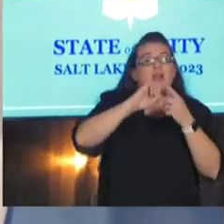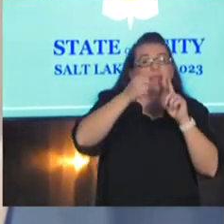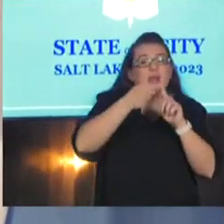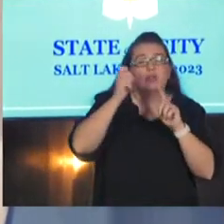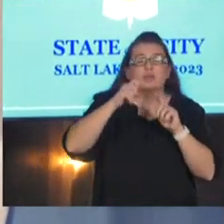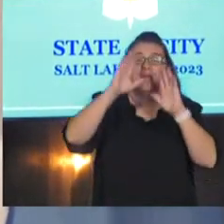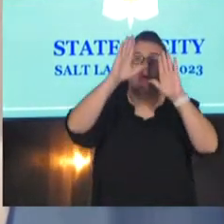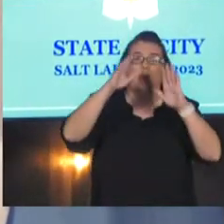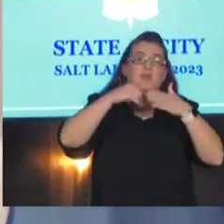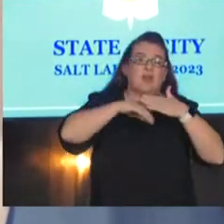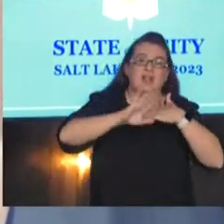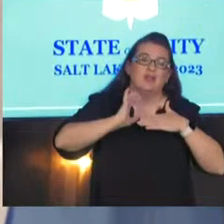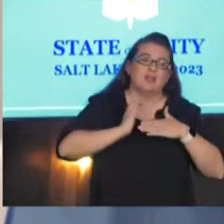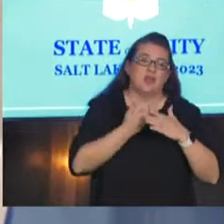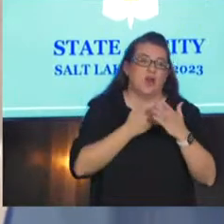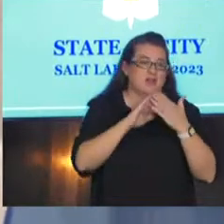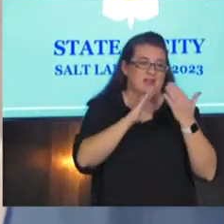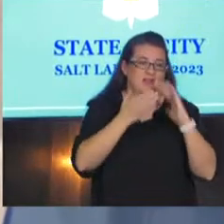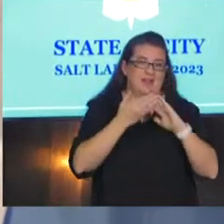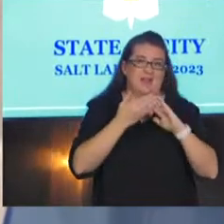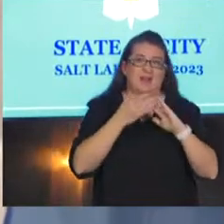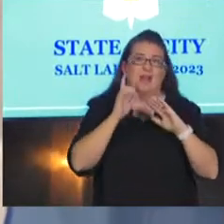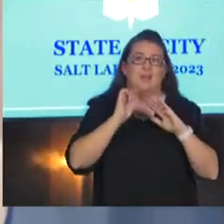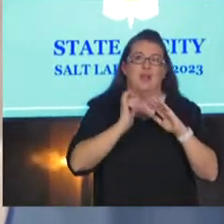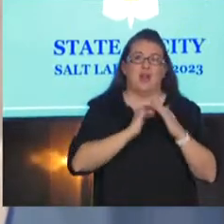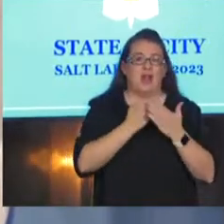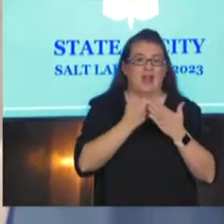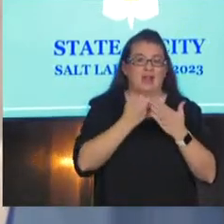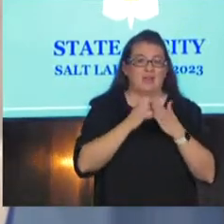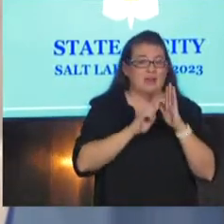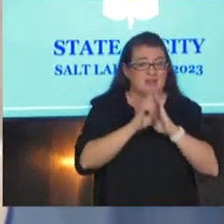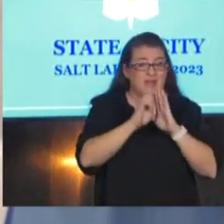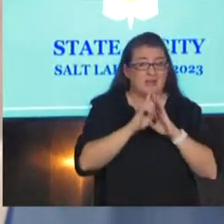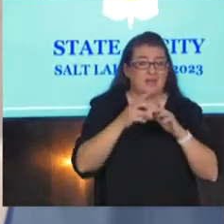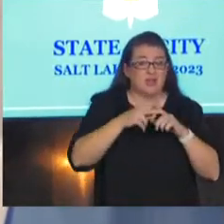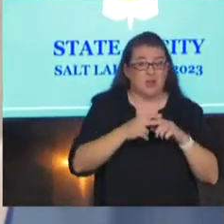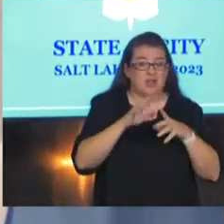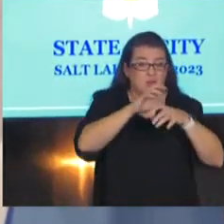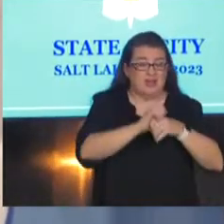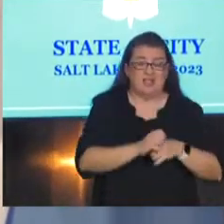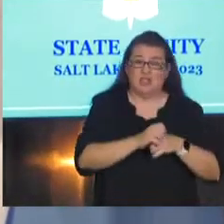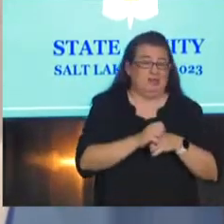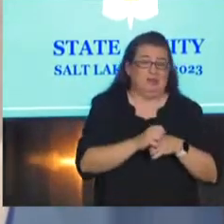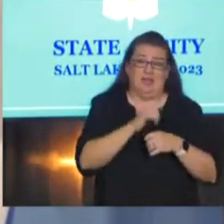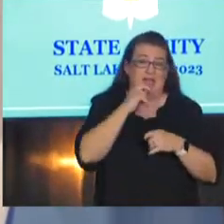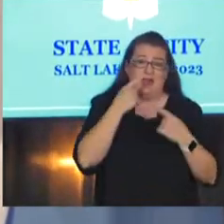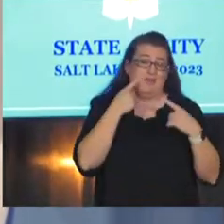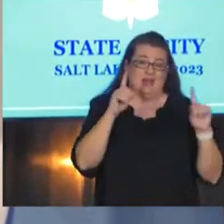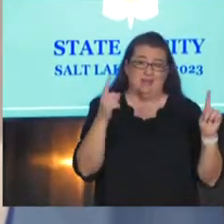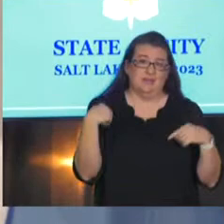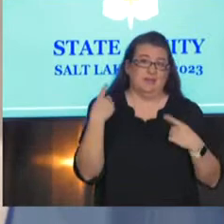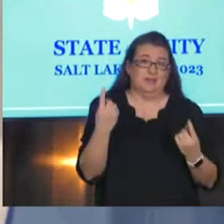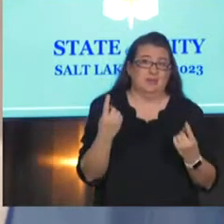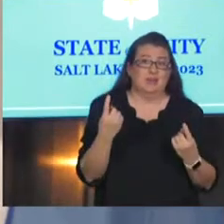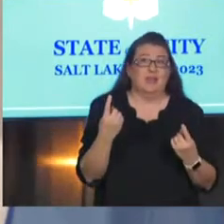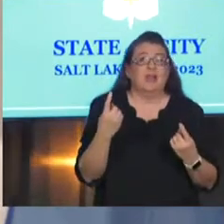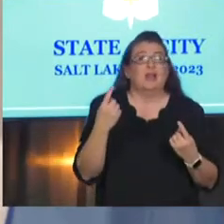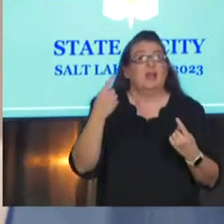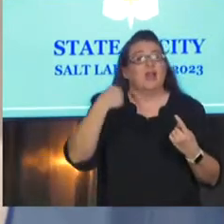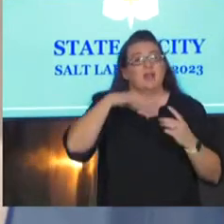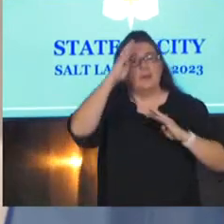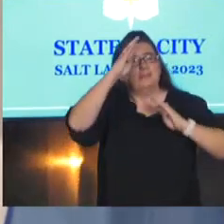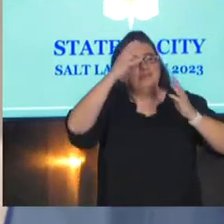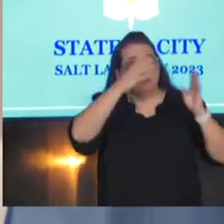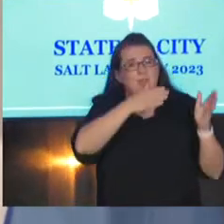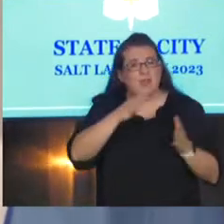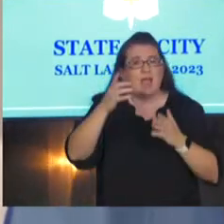city, but traditional economic development tools have not been effective. This revitalization plan will be created in close partnership with the